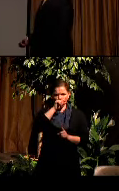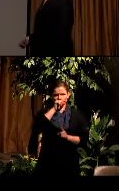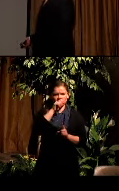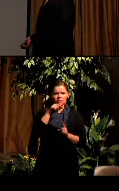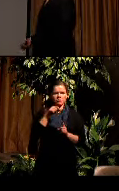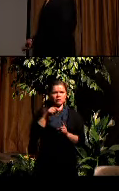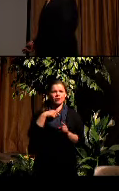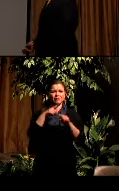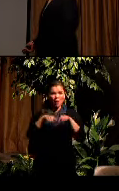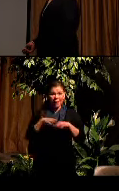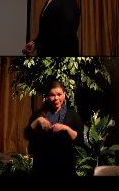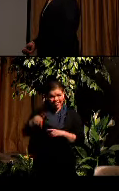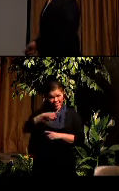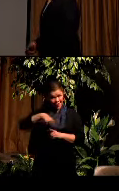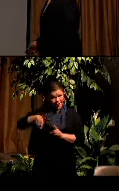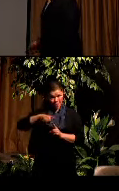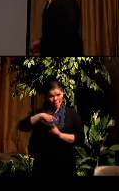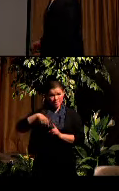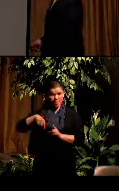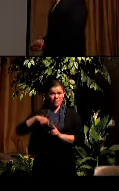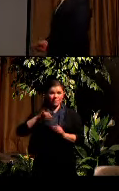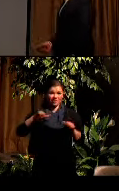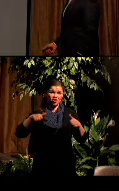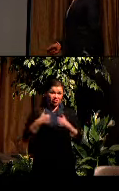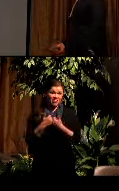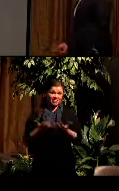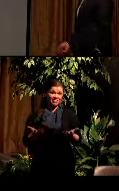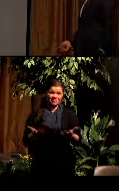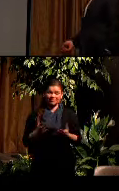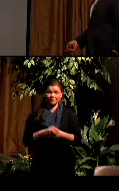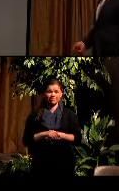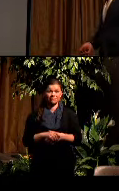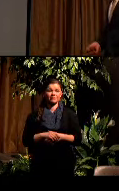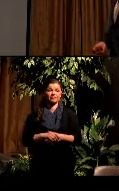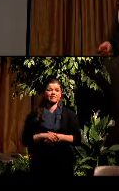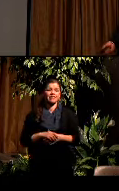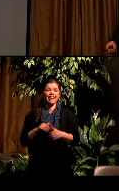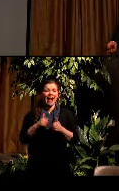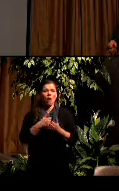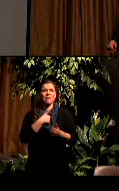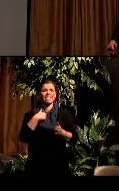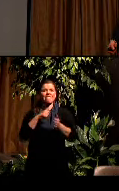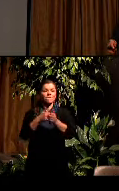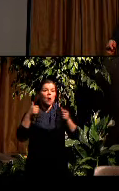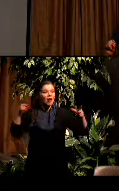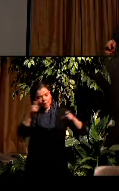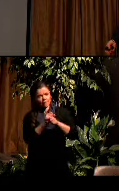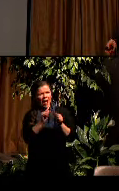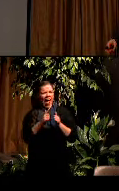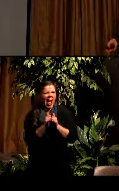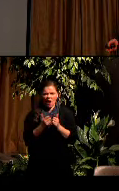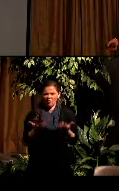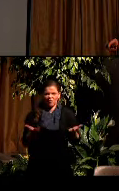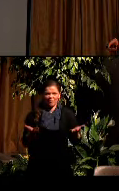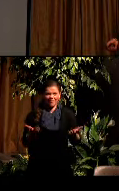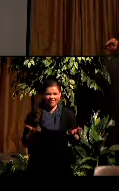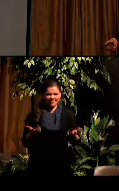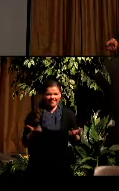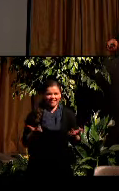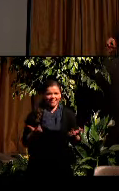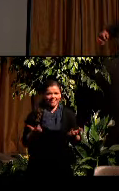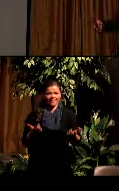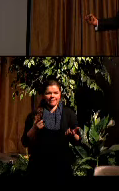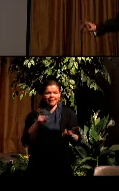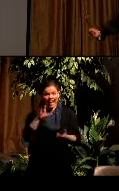do it. So how do we avoid the next passenger pigeon? Well, 100 years after losing the passenger